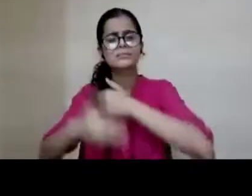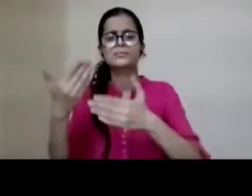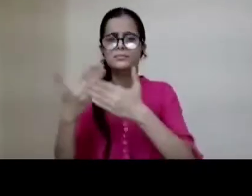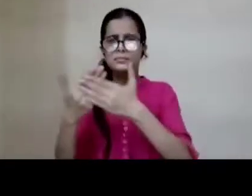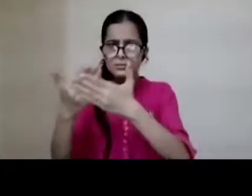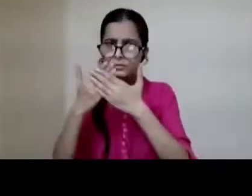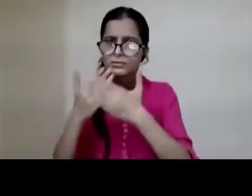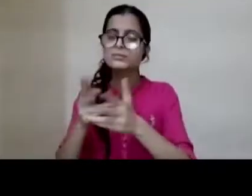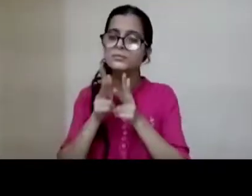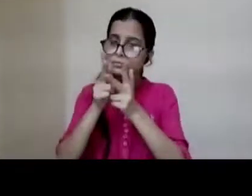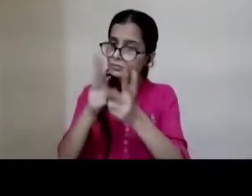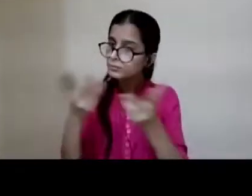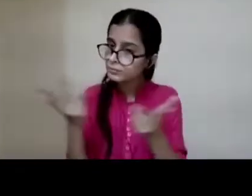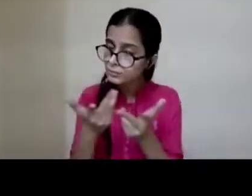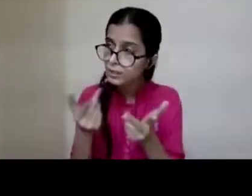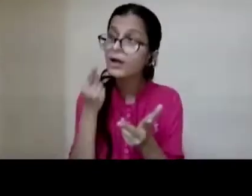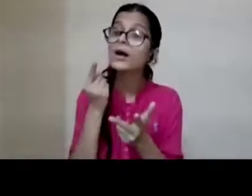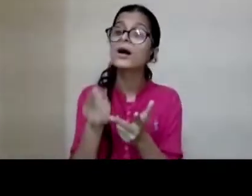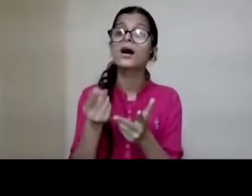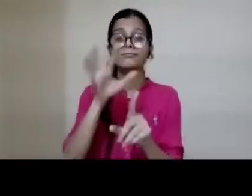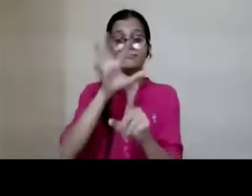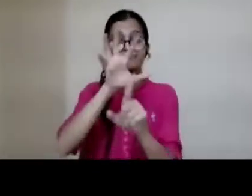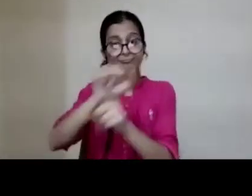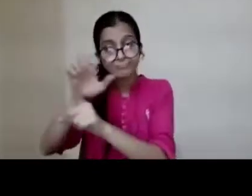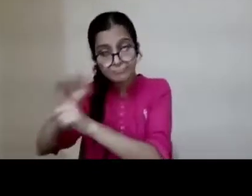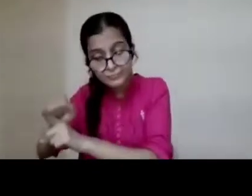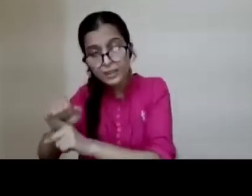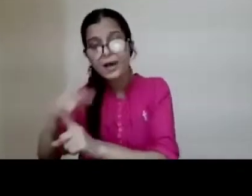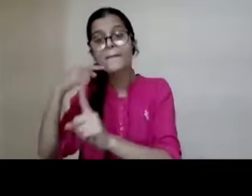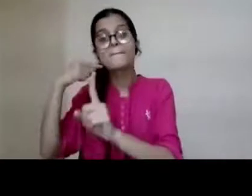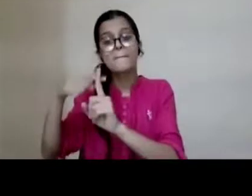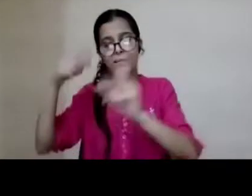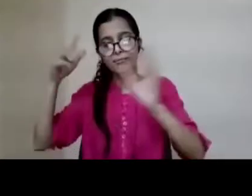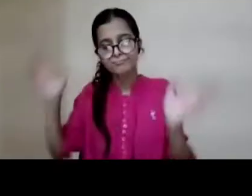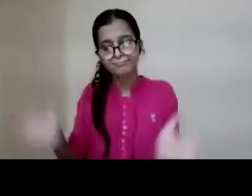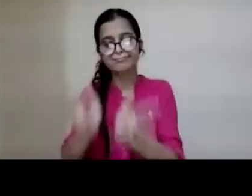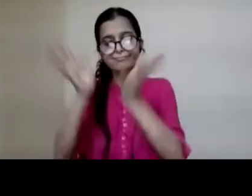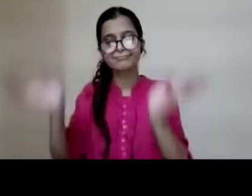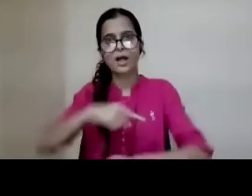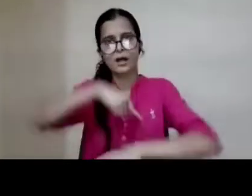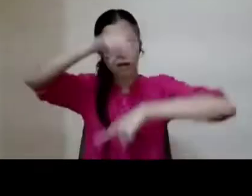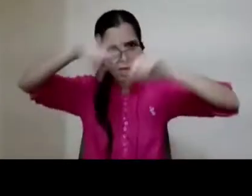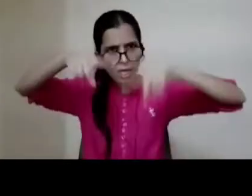both recognizes and nurtures diversity,